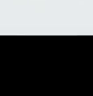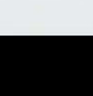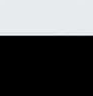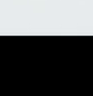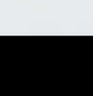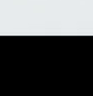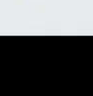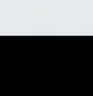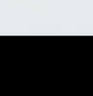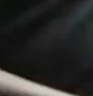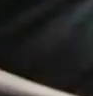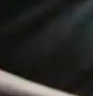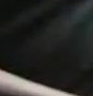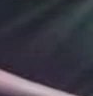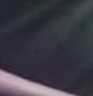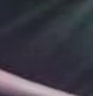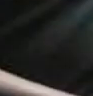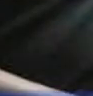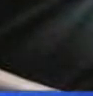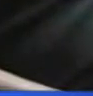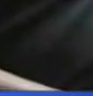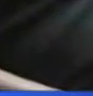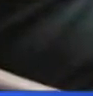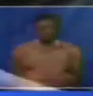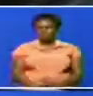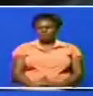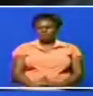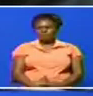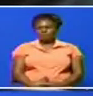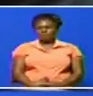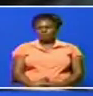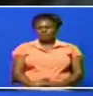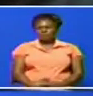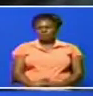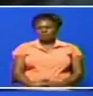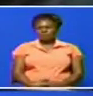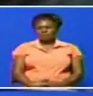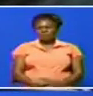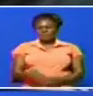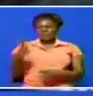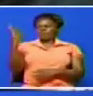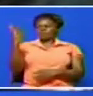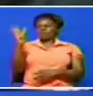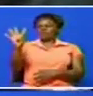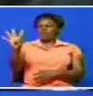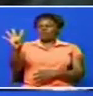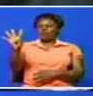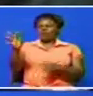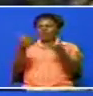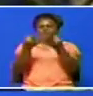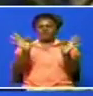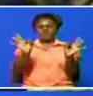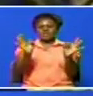paid off, as KTN News can confirm that the blogger was released a few minutes past 4 p.m. Saturday